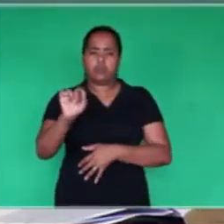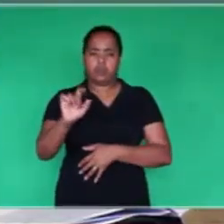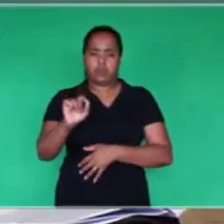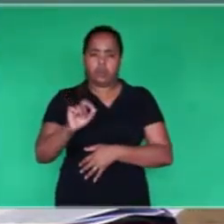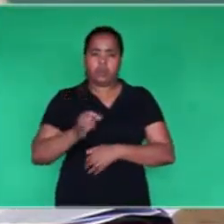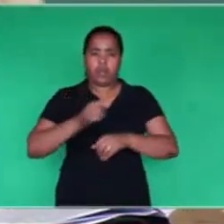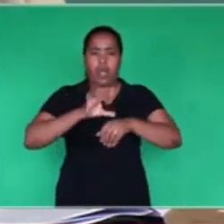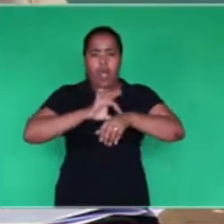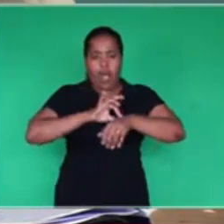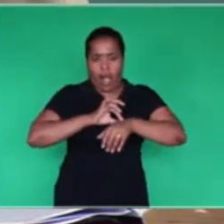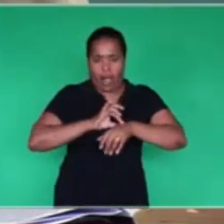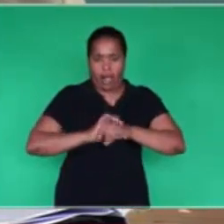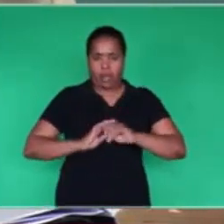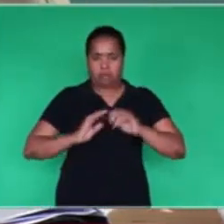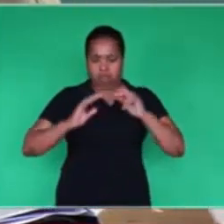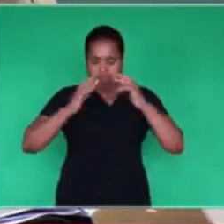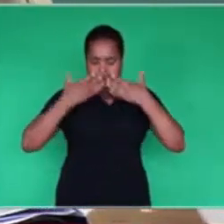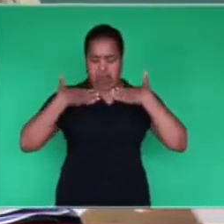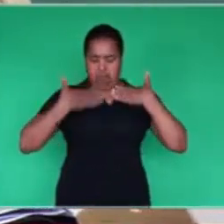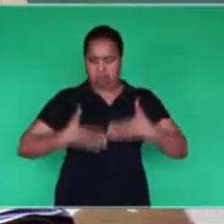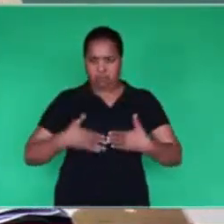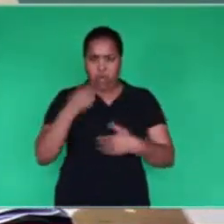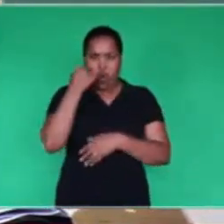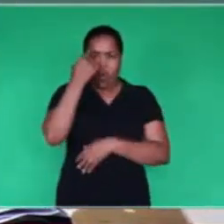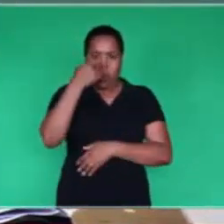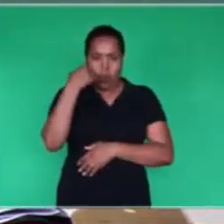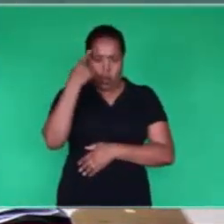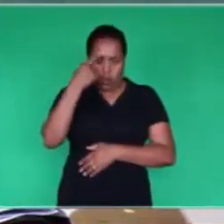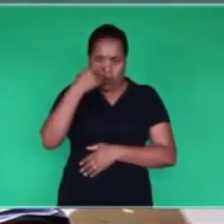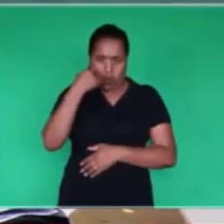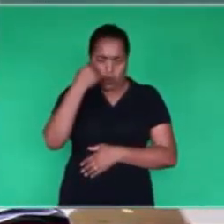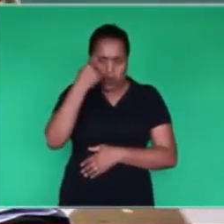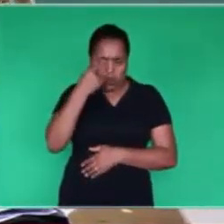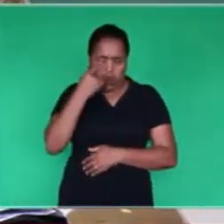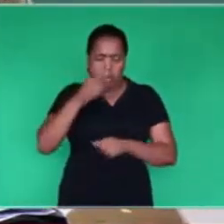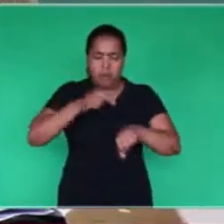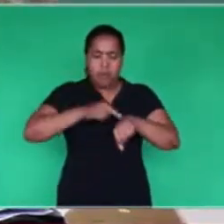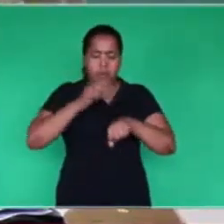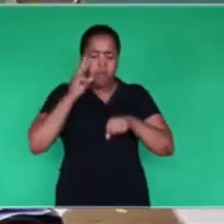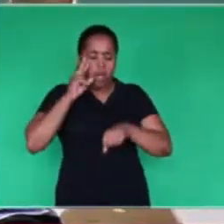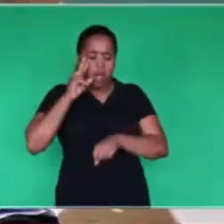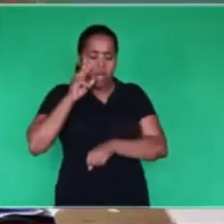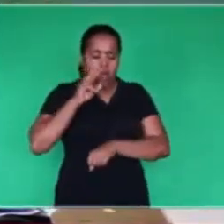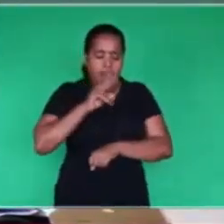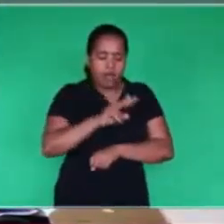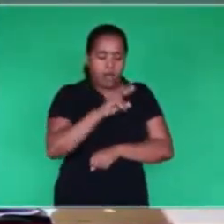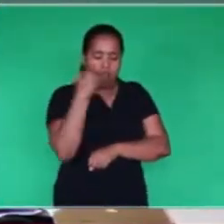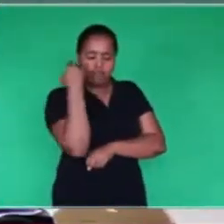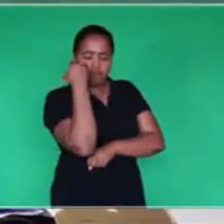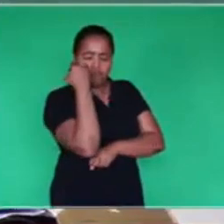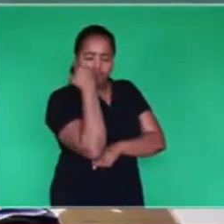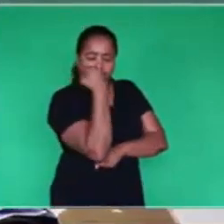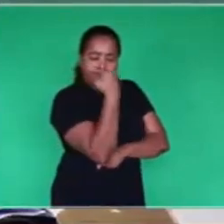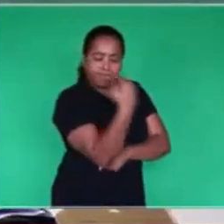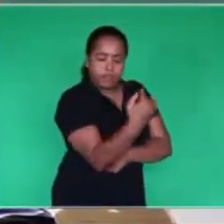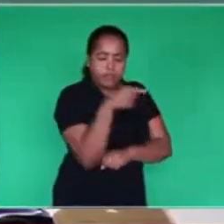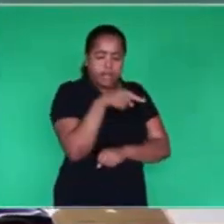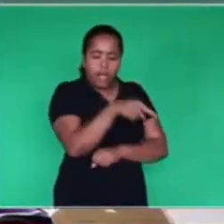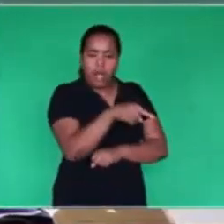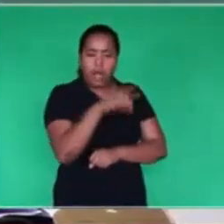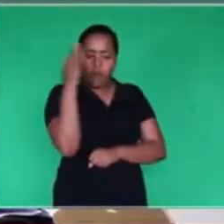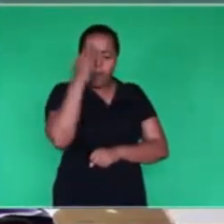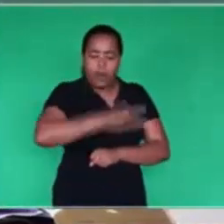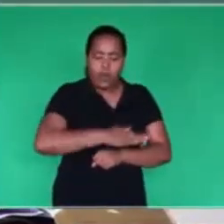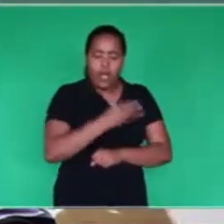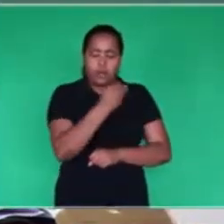things. When you see things evilly, the sin is in your eyes. Or your tongue,